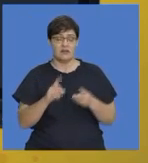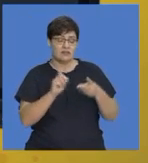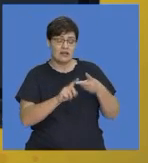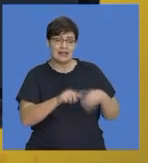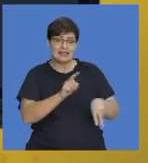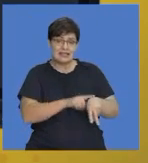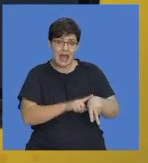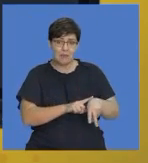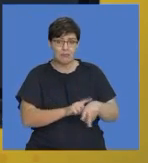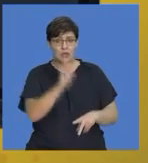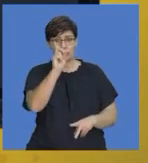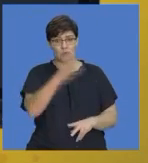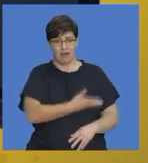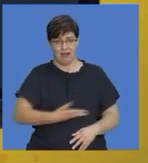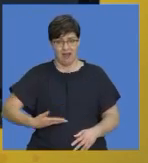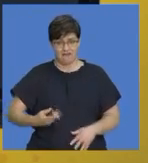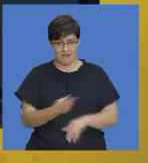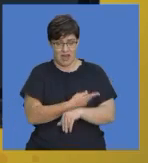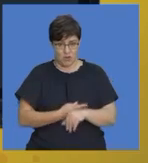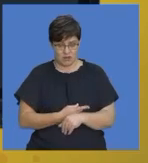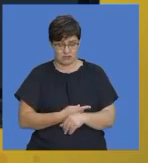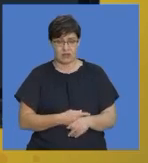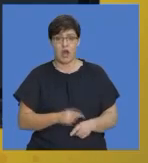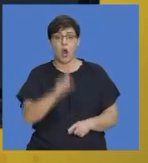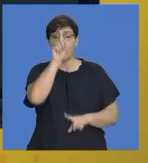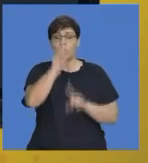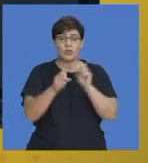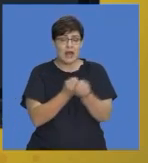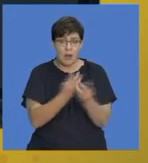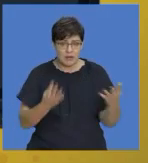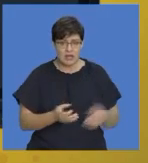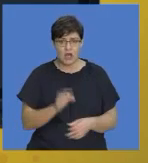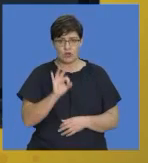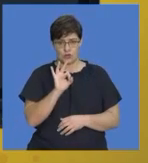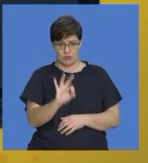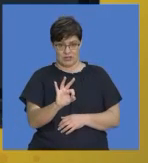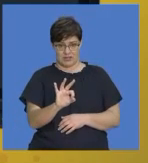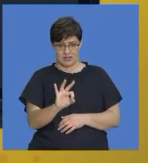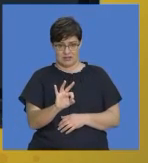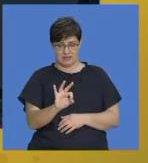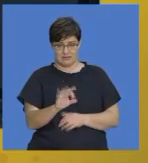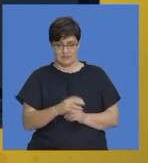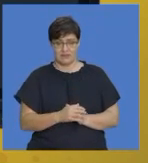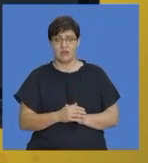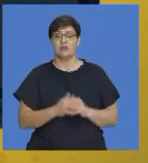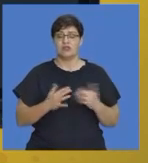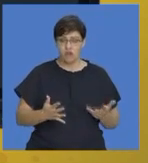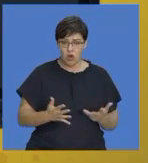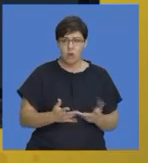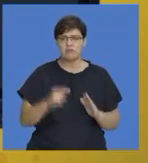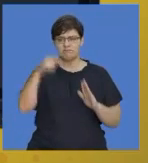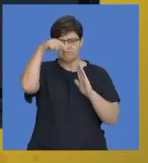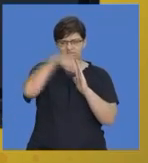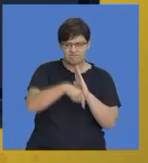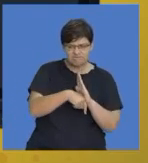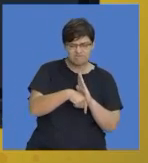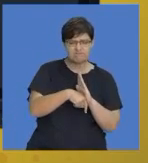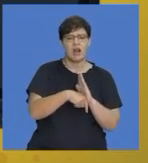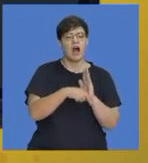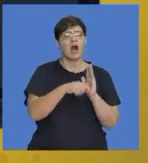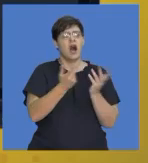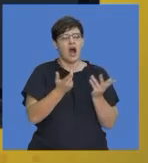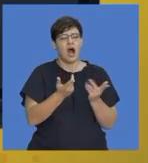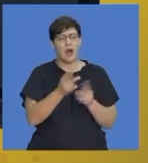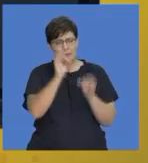is a two and a half hour paper with three questions with three sections. So we're going to go into a little bit of finer detail and let you know